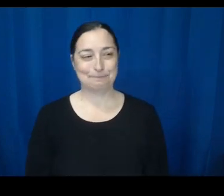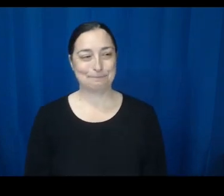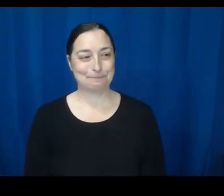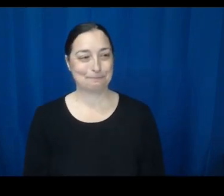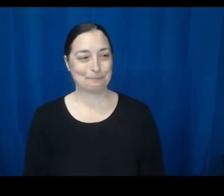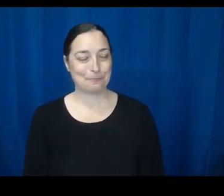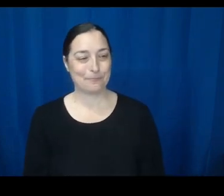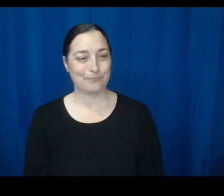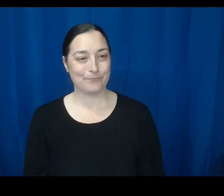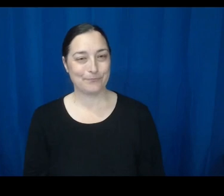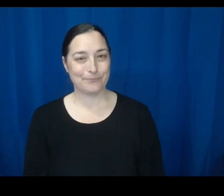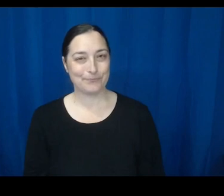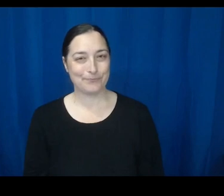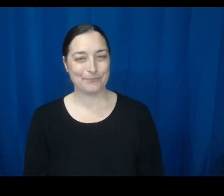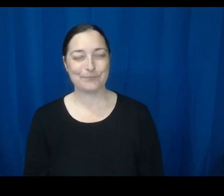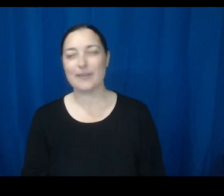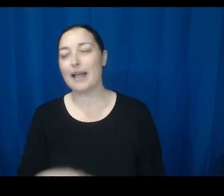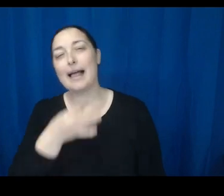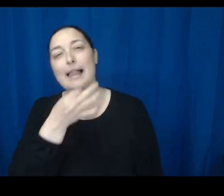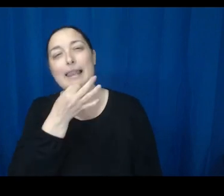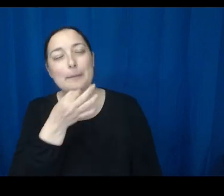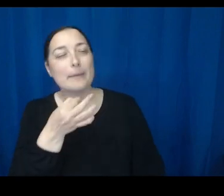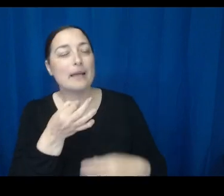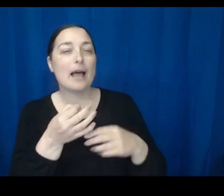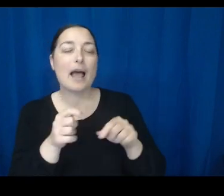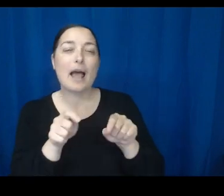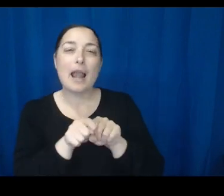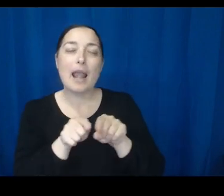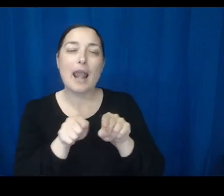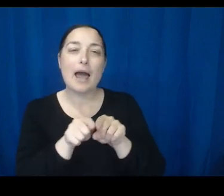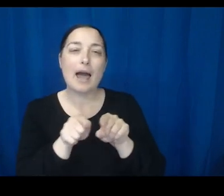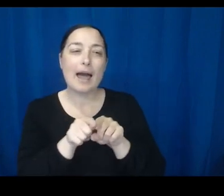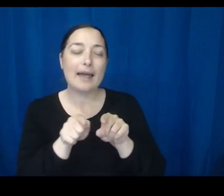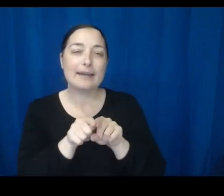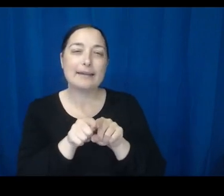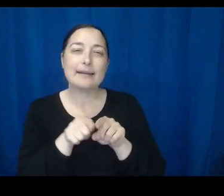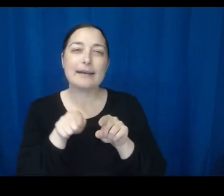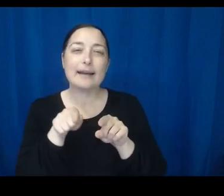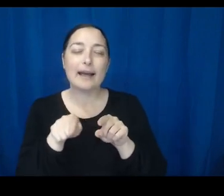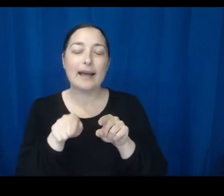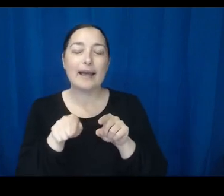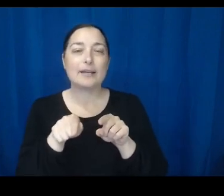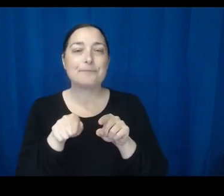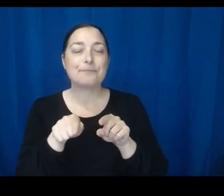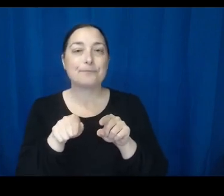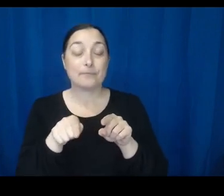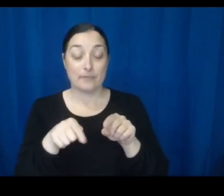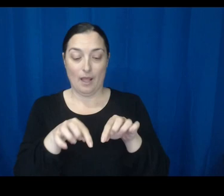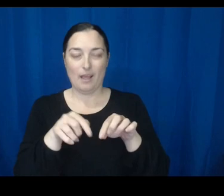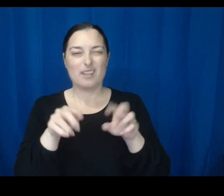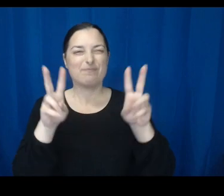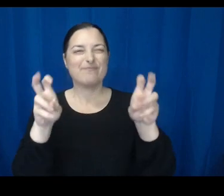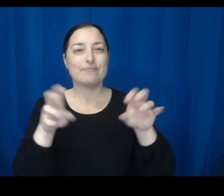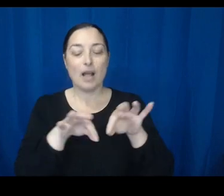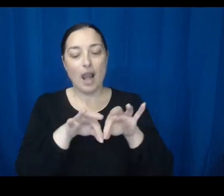It's a little bit like also that Paul Klee idea of taking the line for a walk.